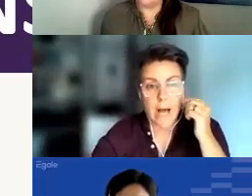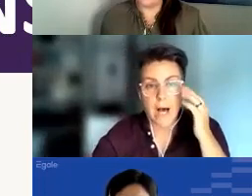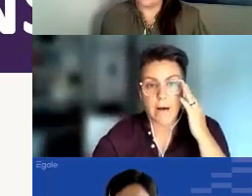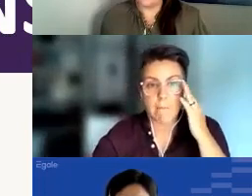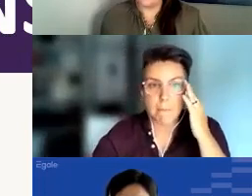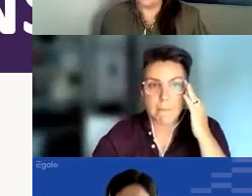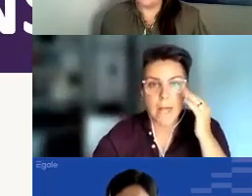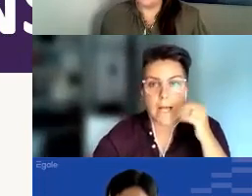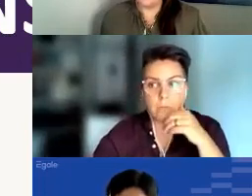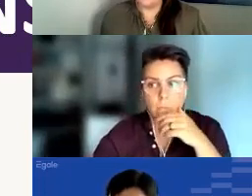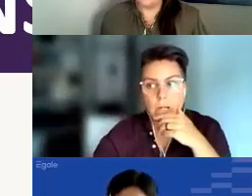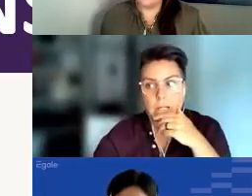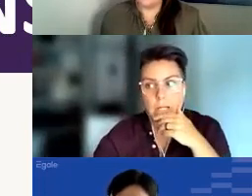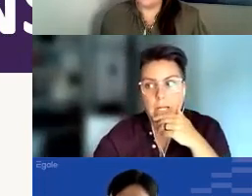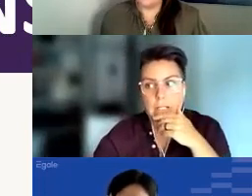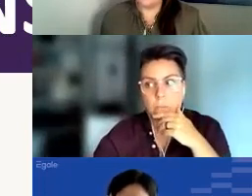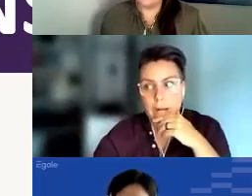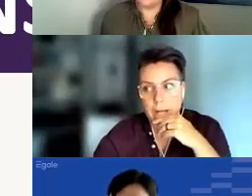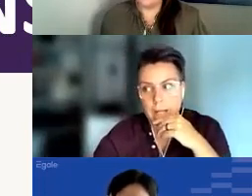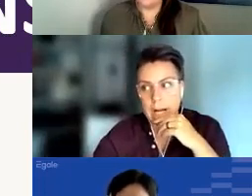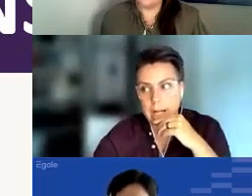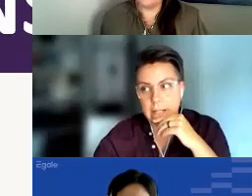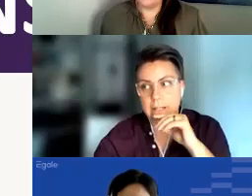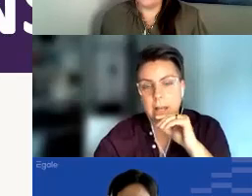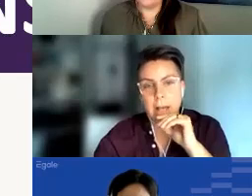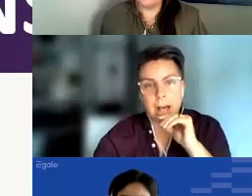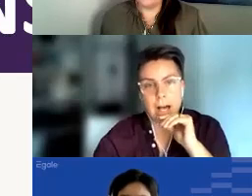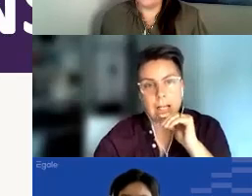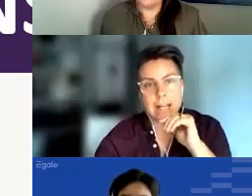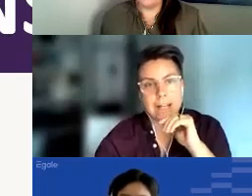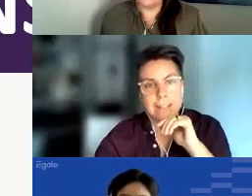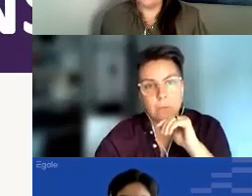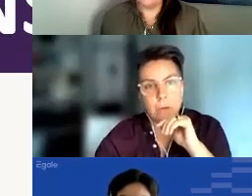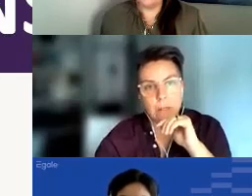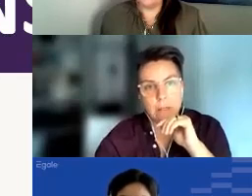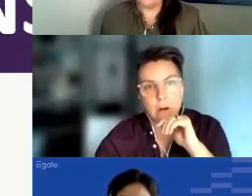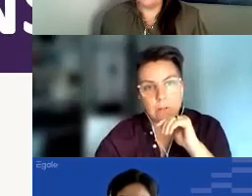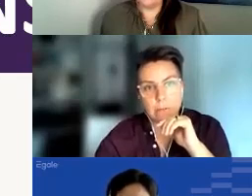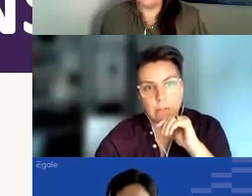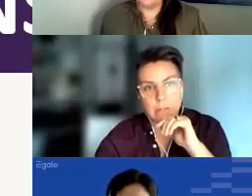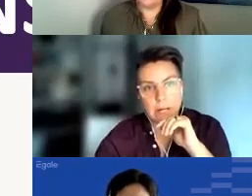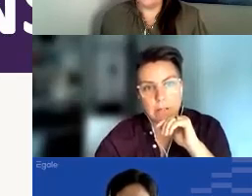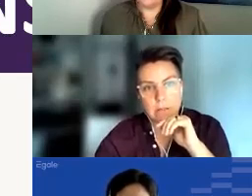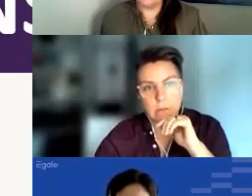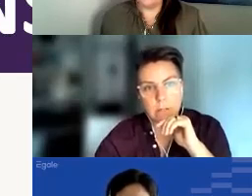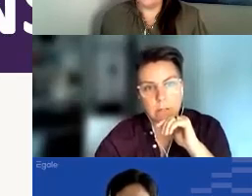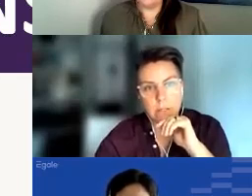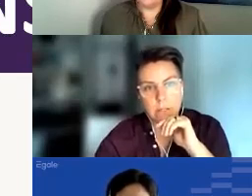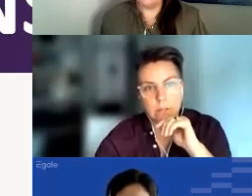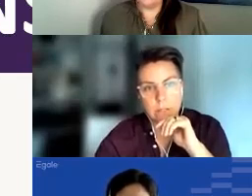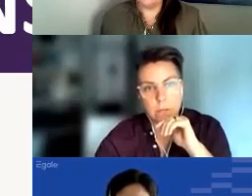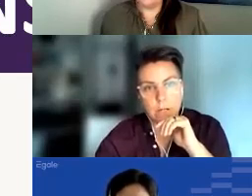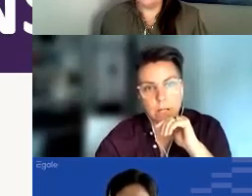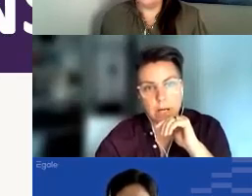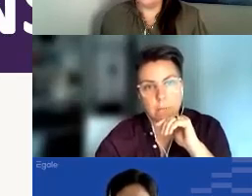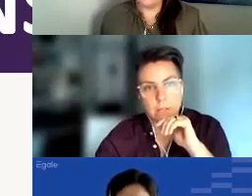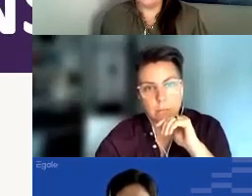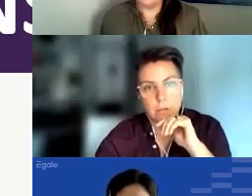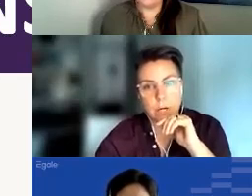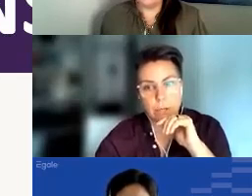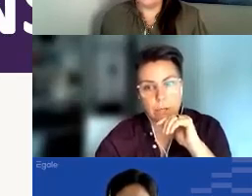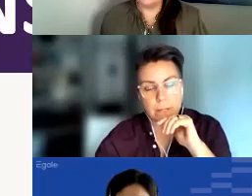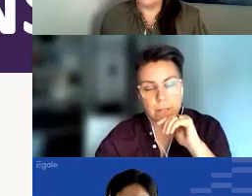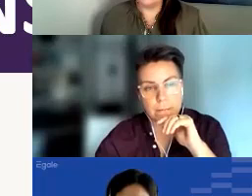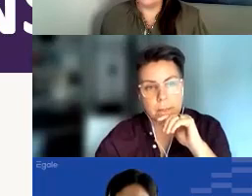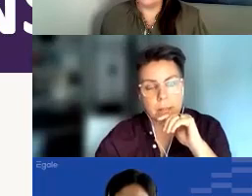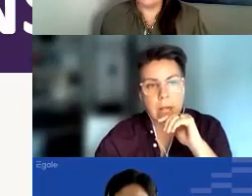materials as well as connecting with Alzheimer's societies across the country as well to help us